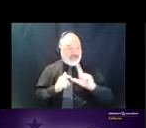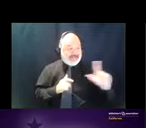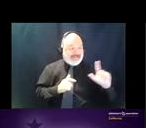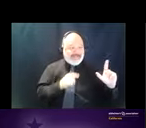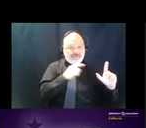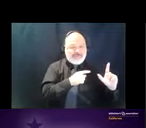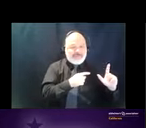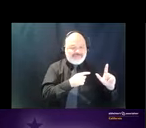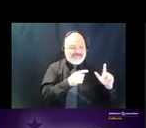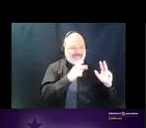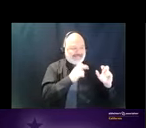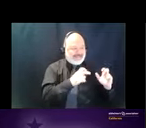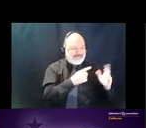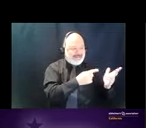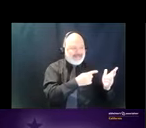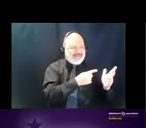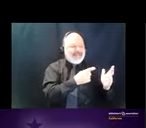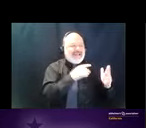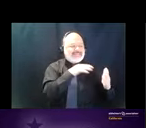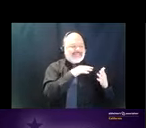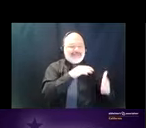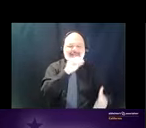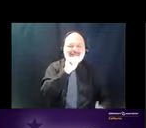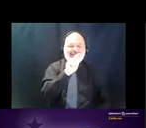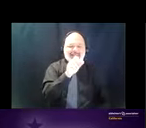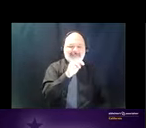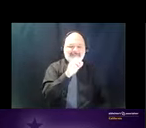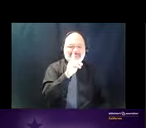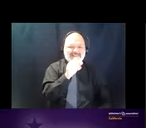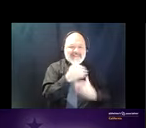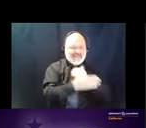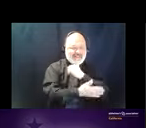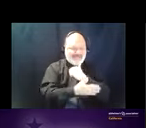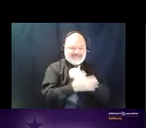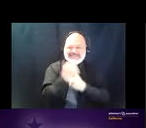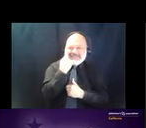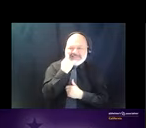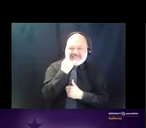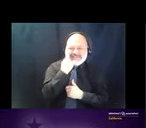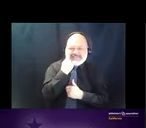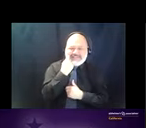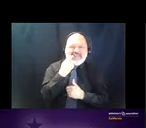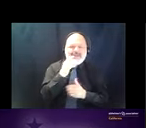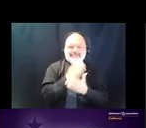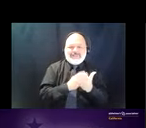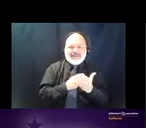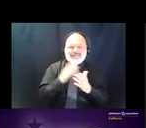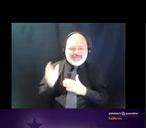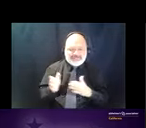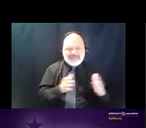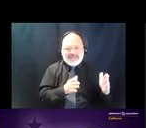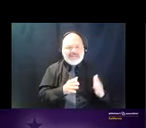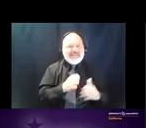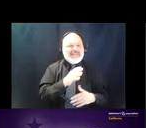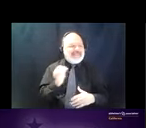needs assessment conducted in Alameda County very recently as part of the plan in the county. And the